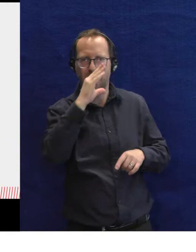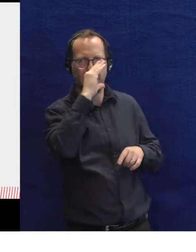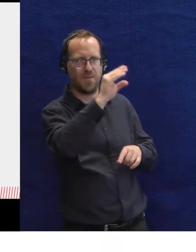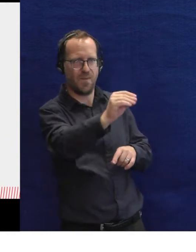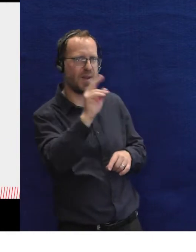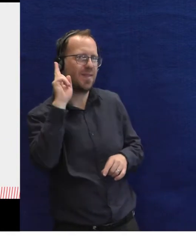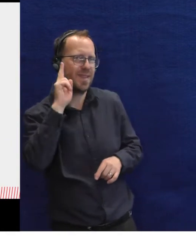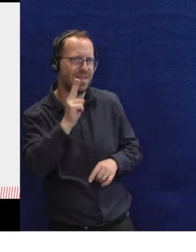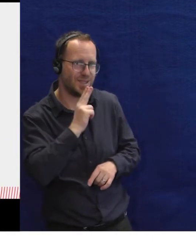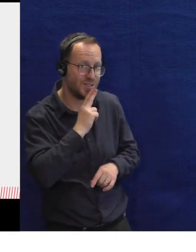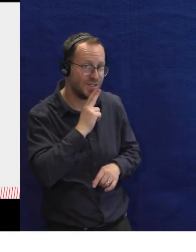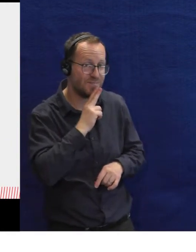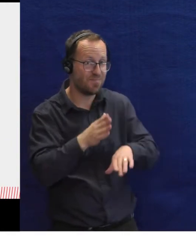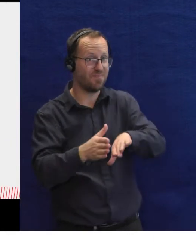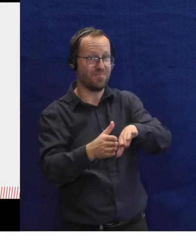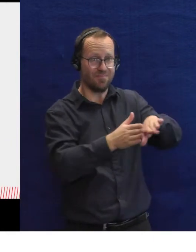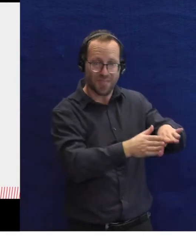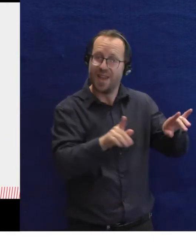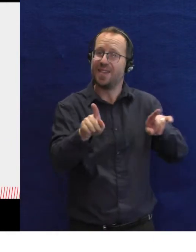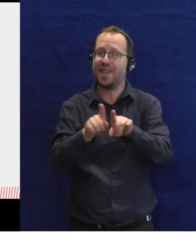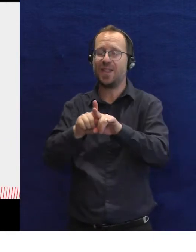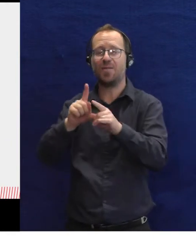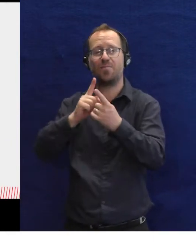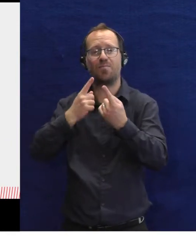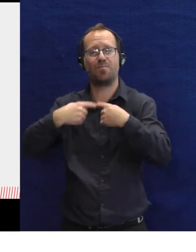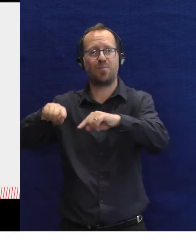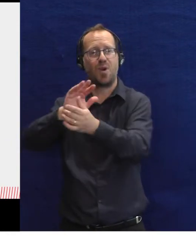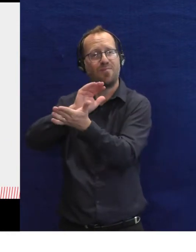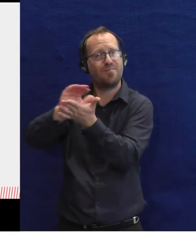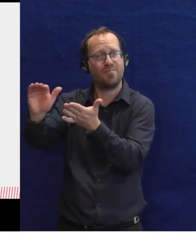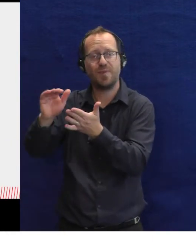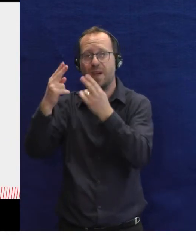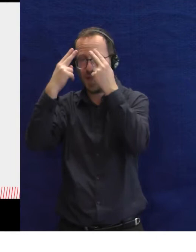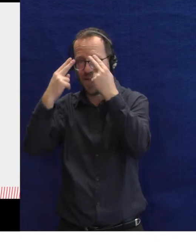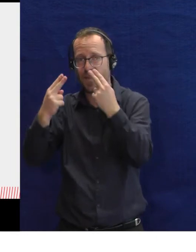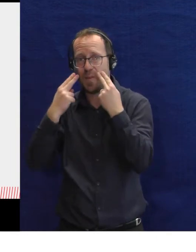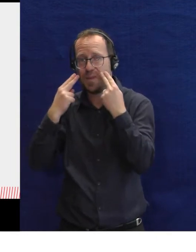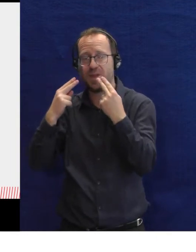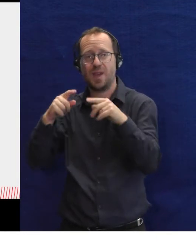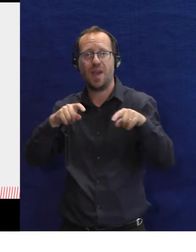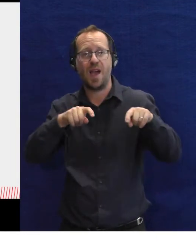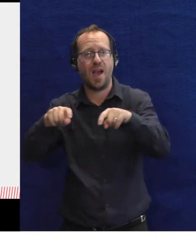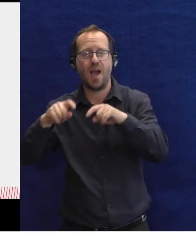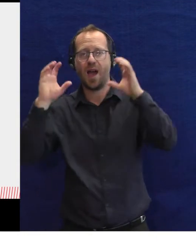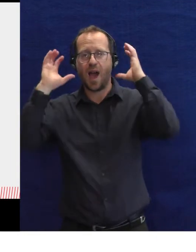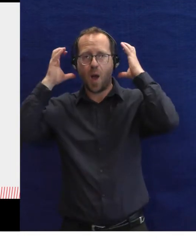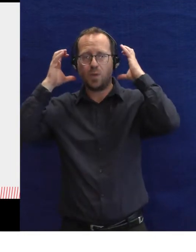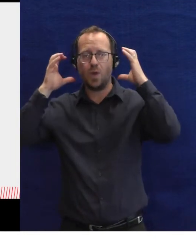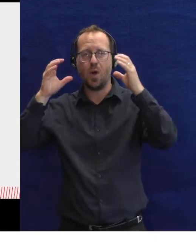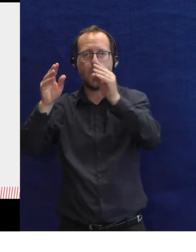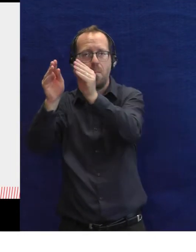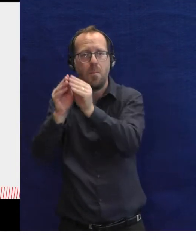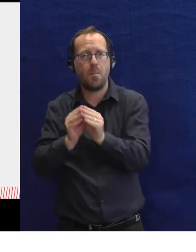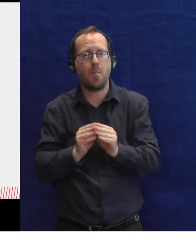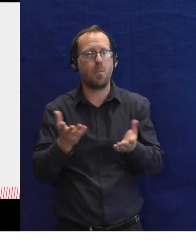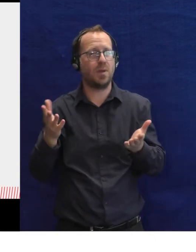descriptions, where the professional immediately has feedback. Does it fit from the length? Do I need to shorten it? Where